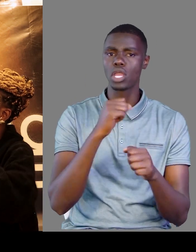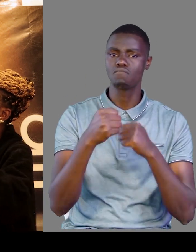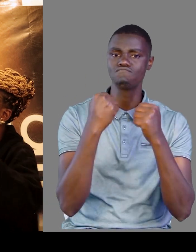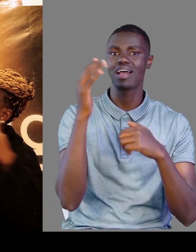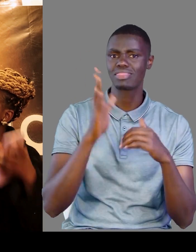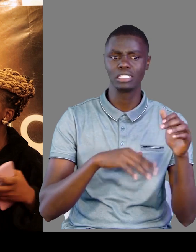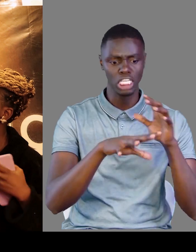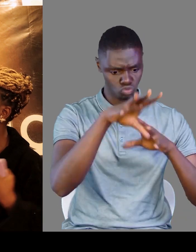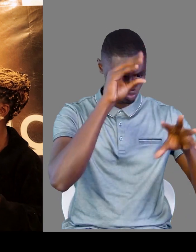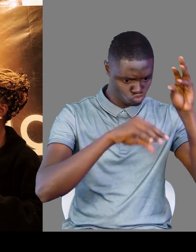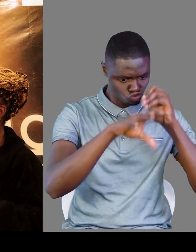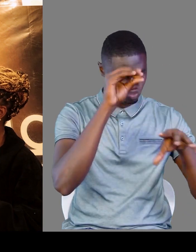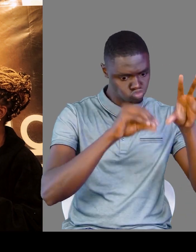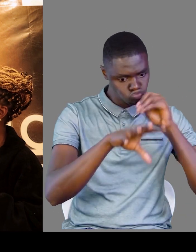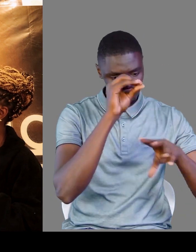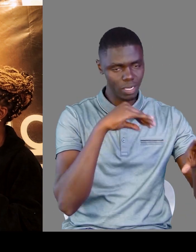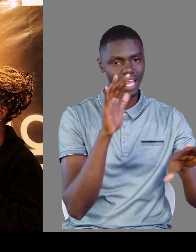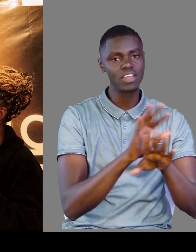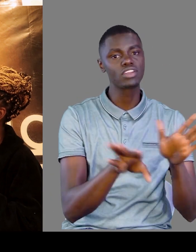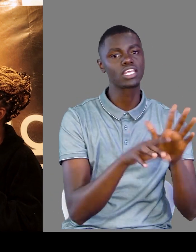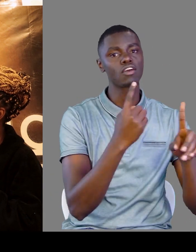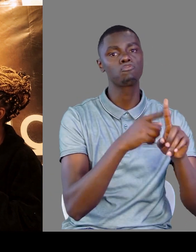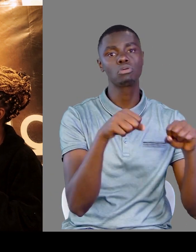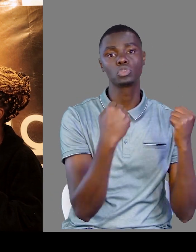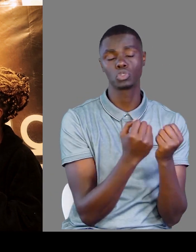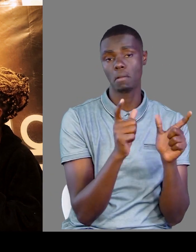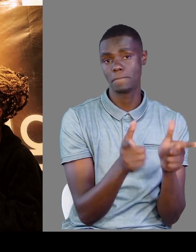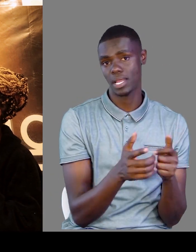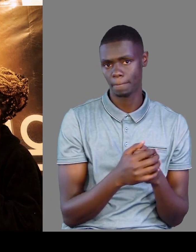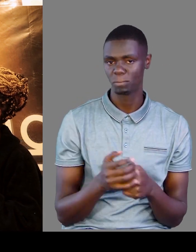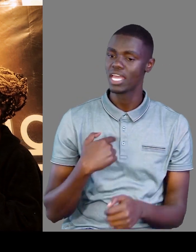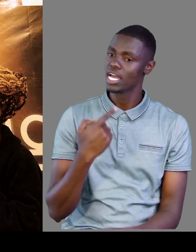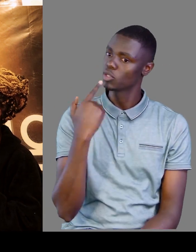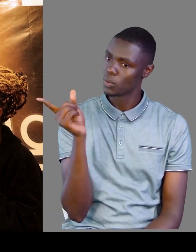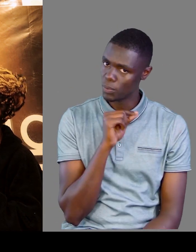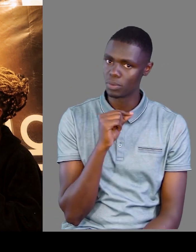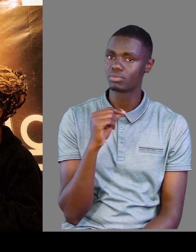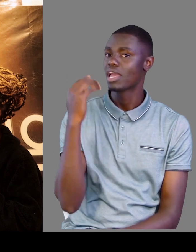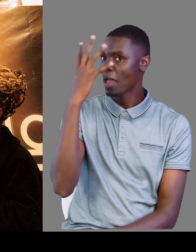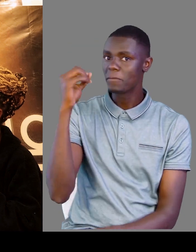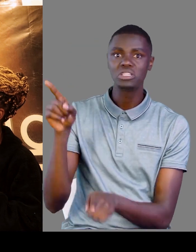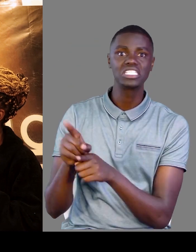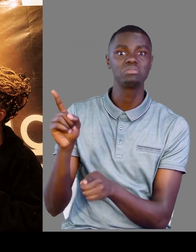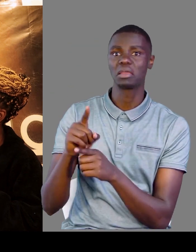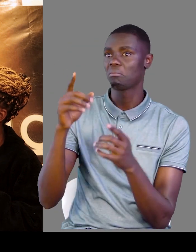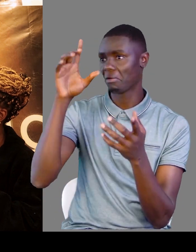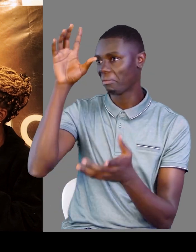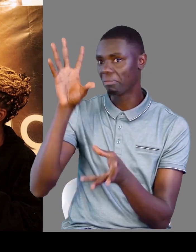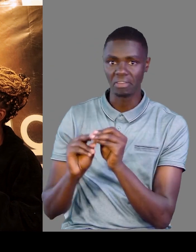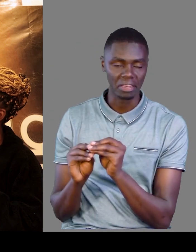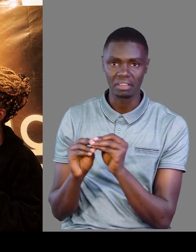picking everything from social media? Yeah. I think what I just said, what I just told you is that even beauty fades, number one. And number